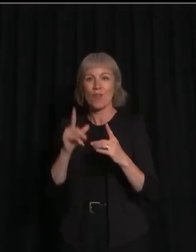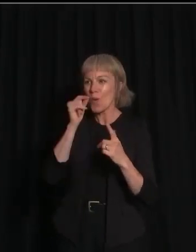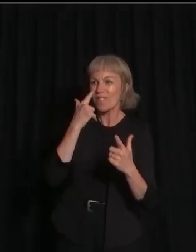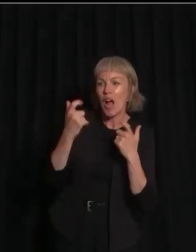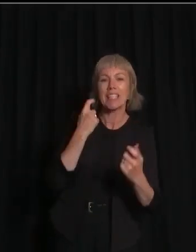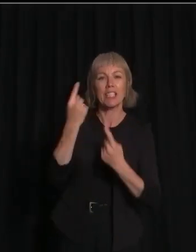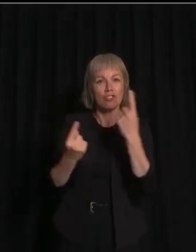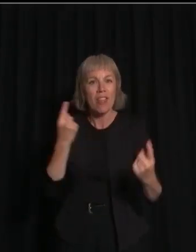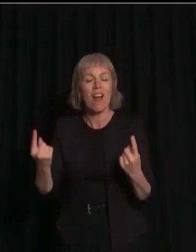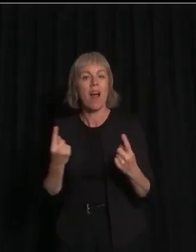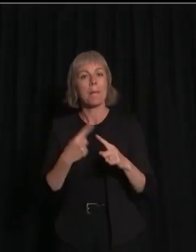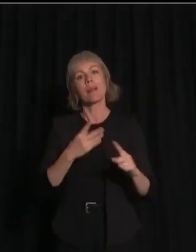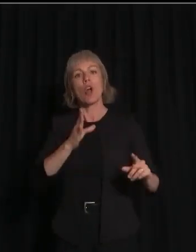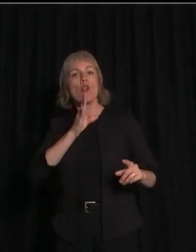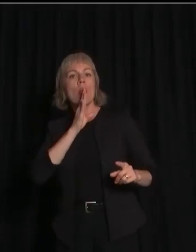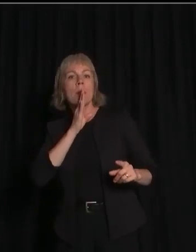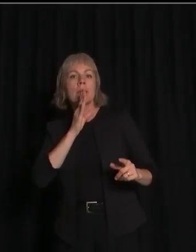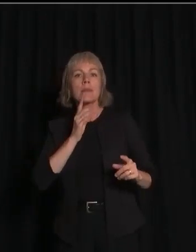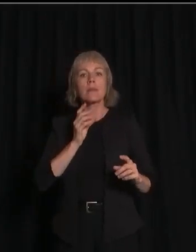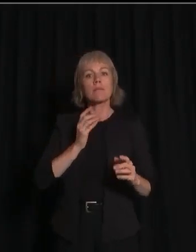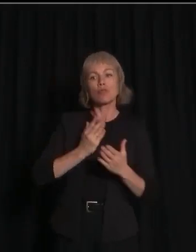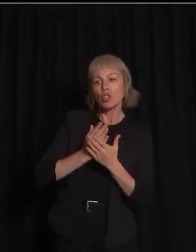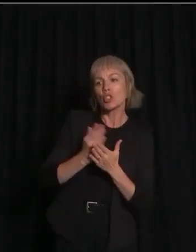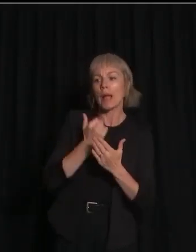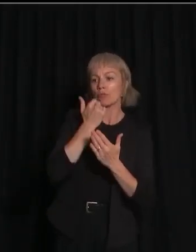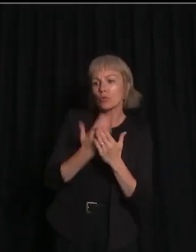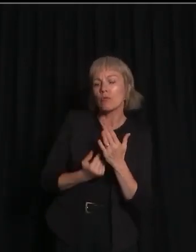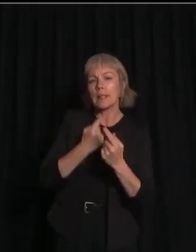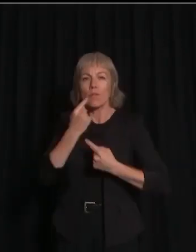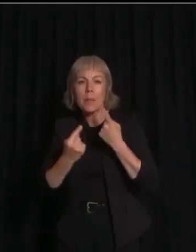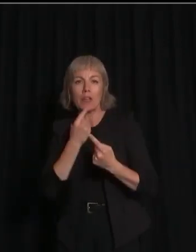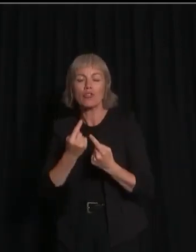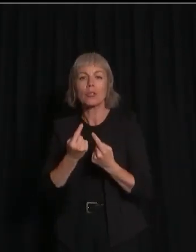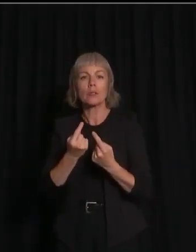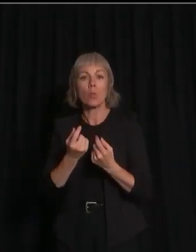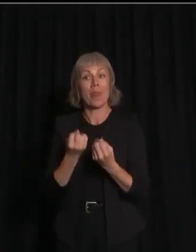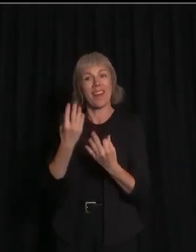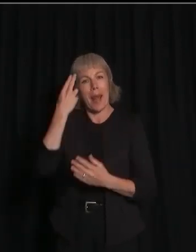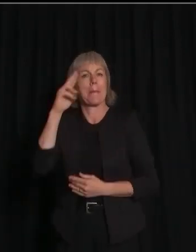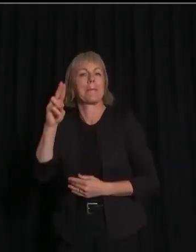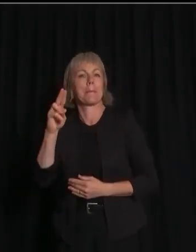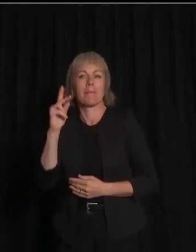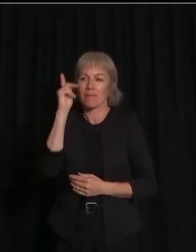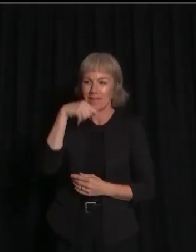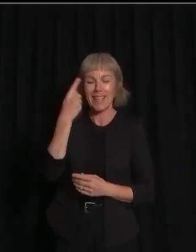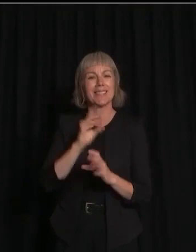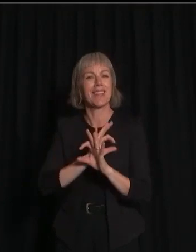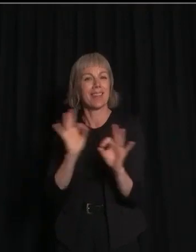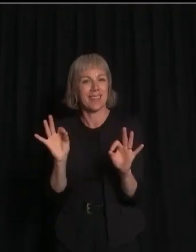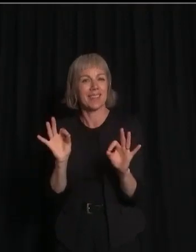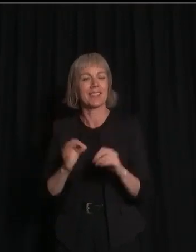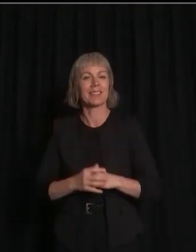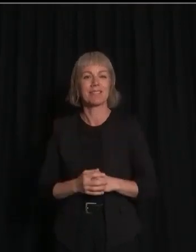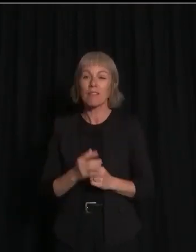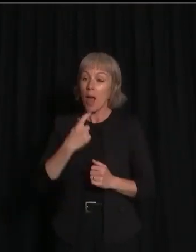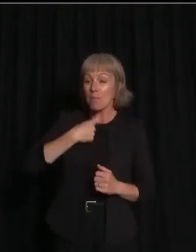real anonymity. So people could share anonymously about their personal stories, you know,